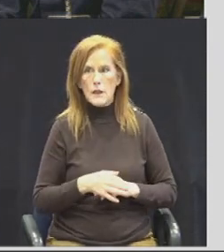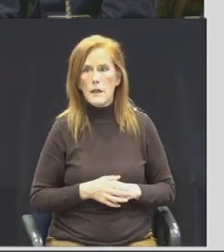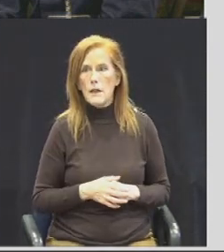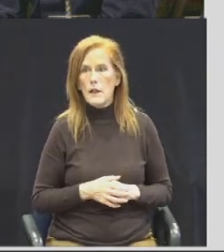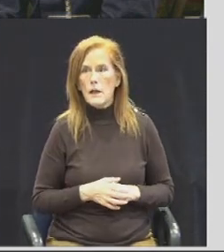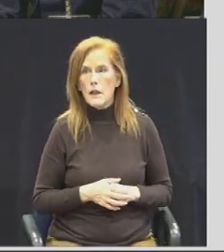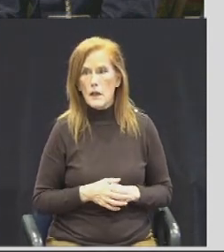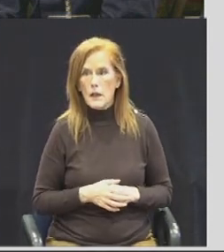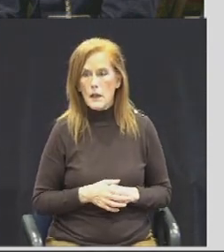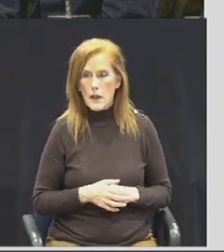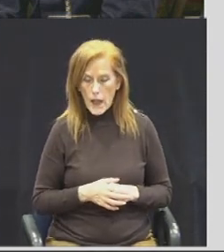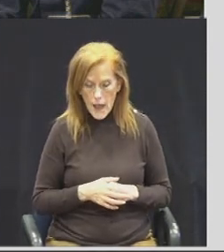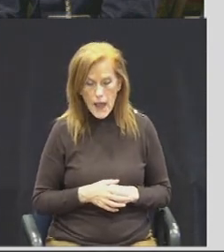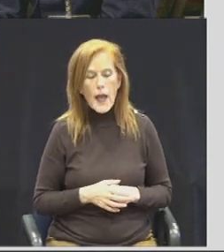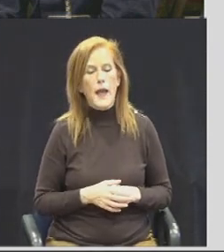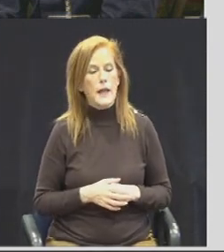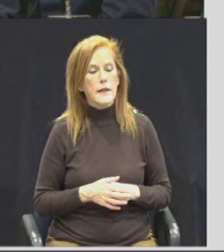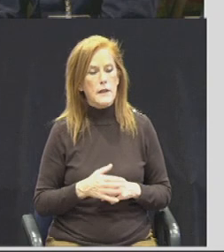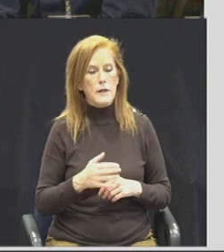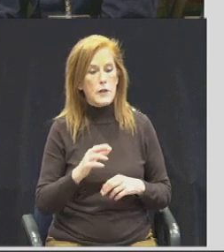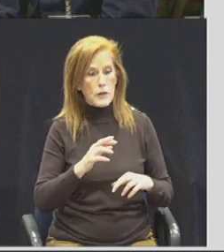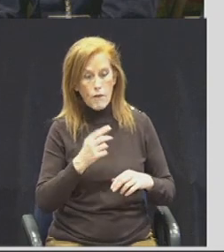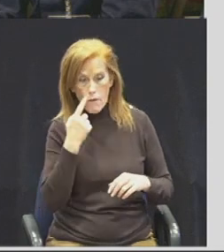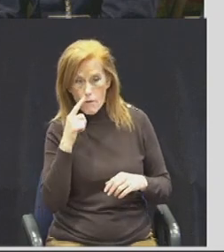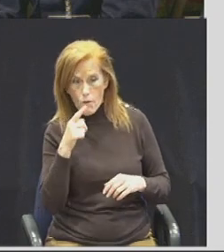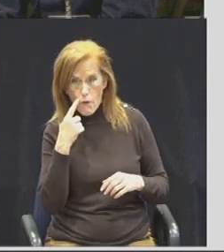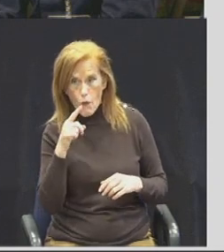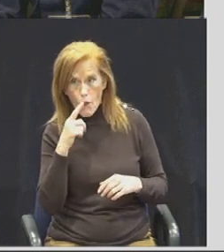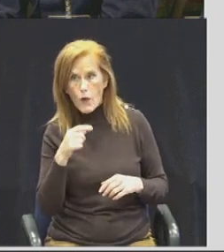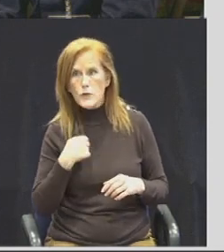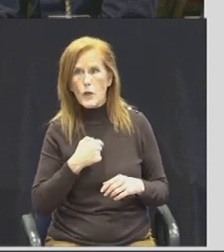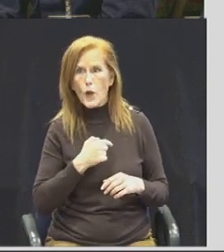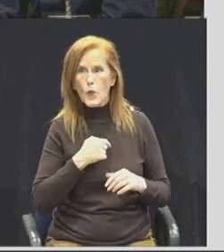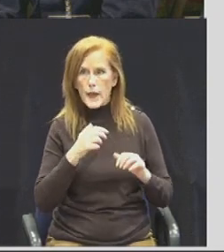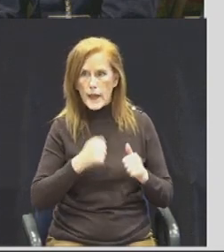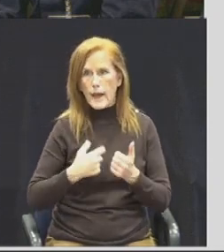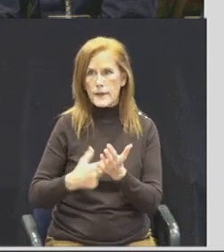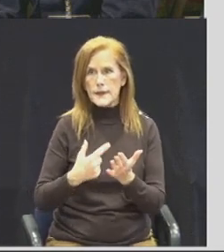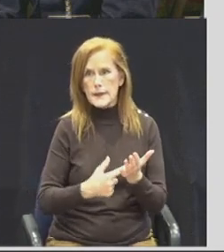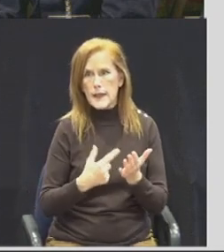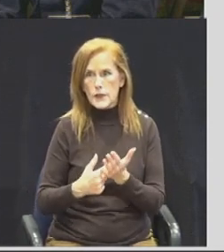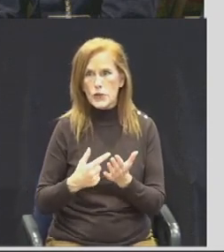facilitated to increase preparedness for a given hazard or event.